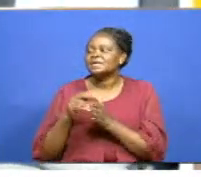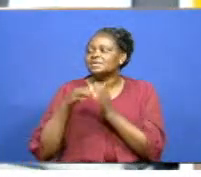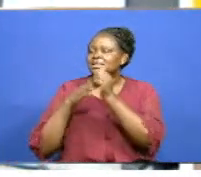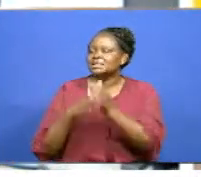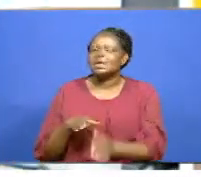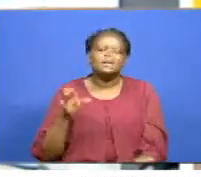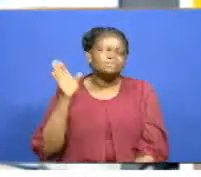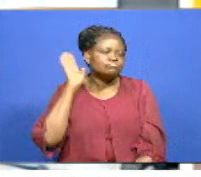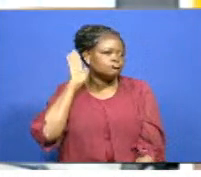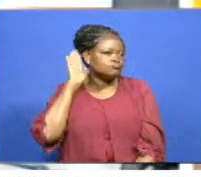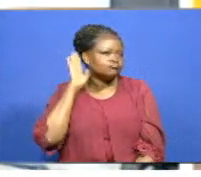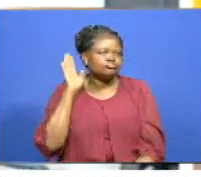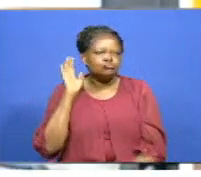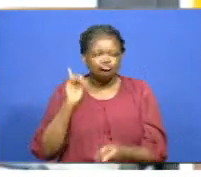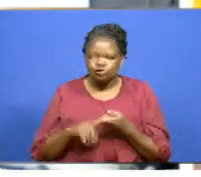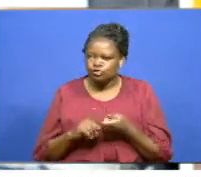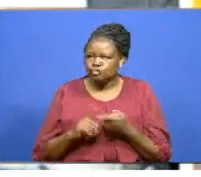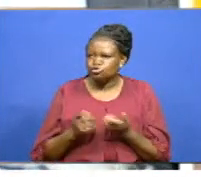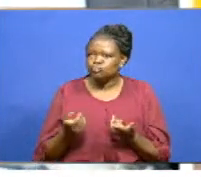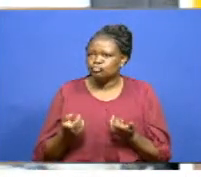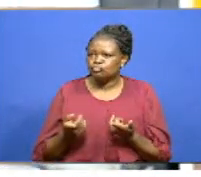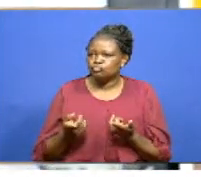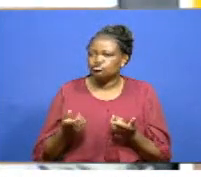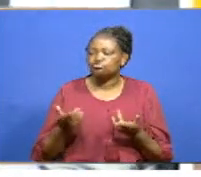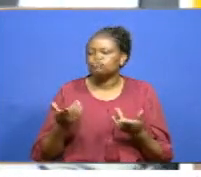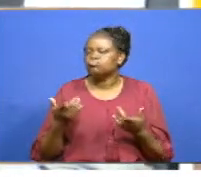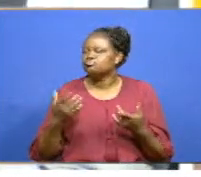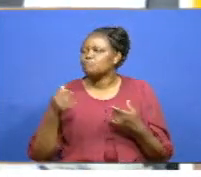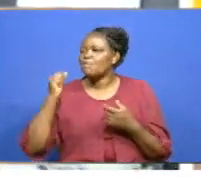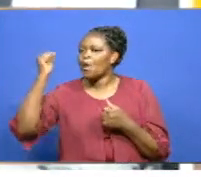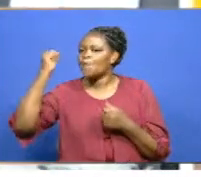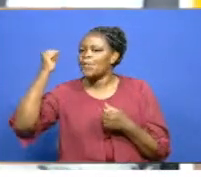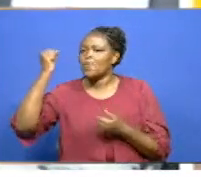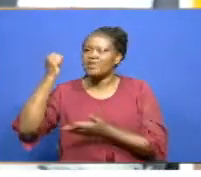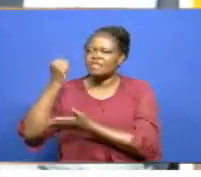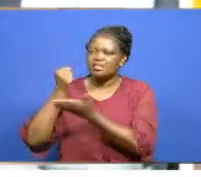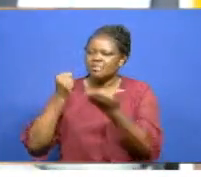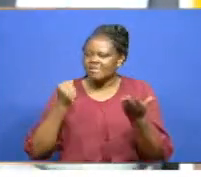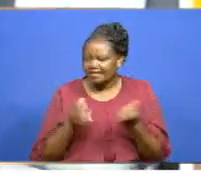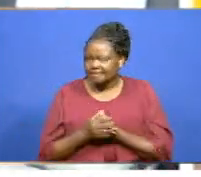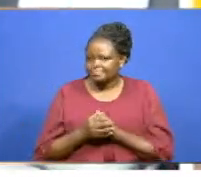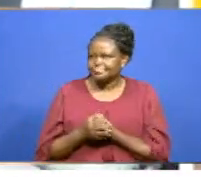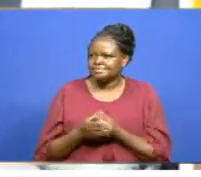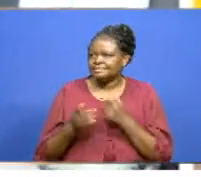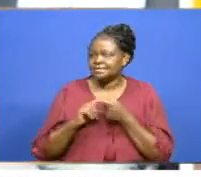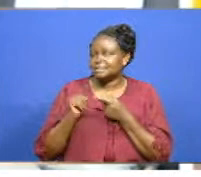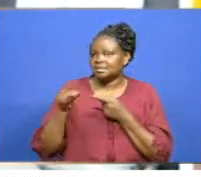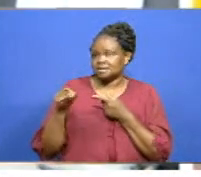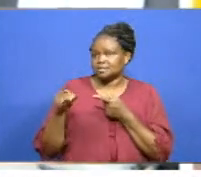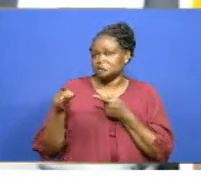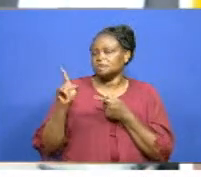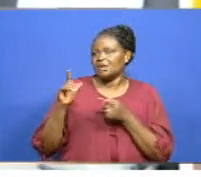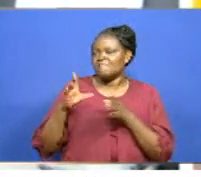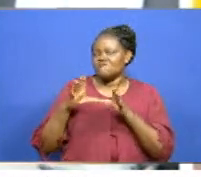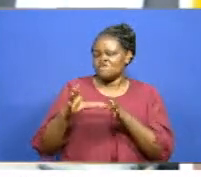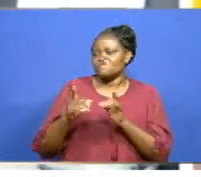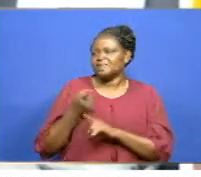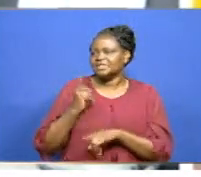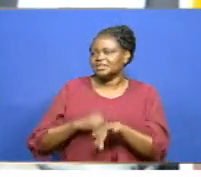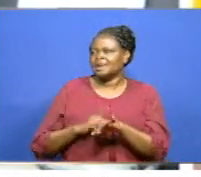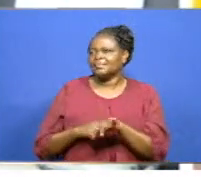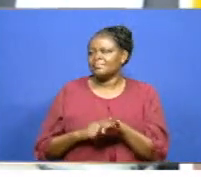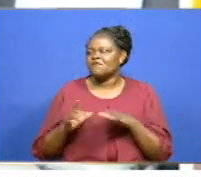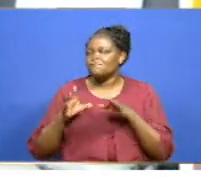to the bells, the barometer of politics on the ground. And it is the one now forcing for the first time,